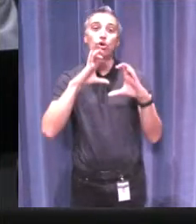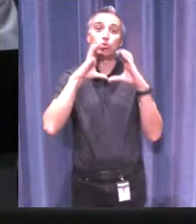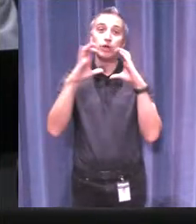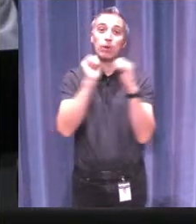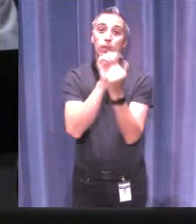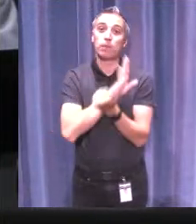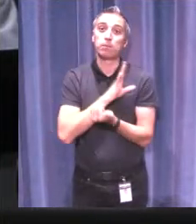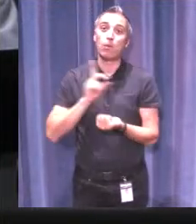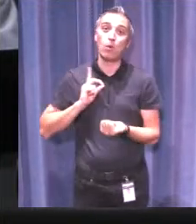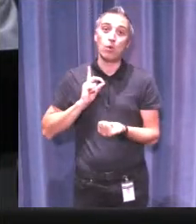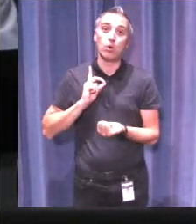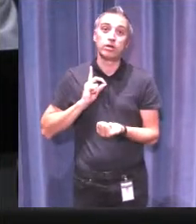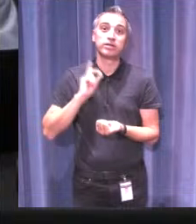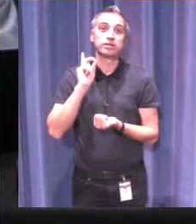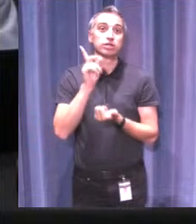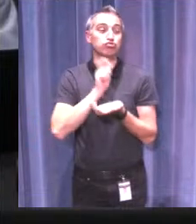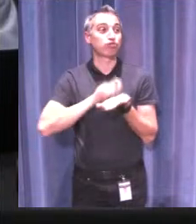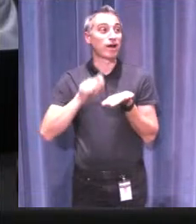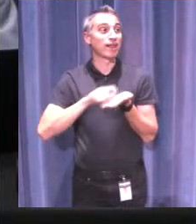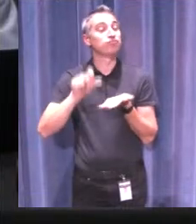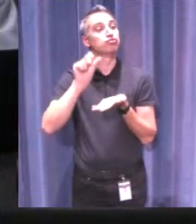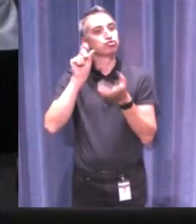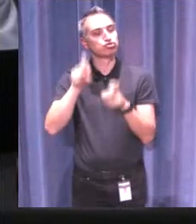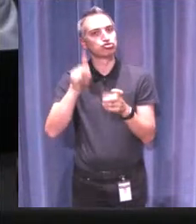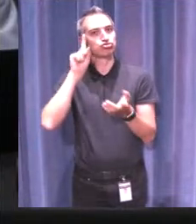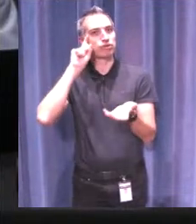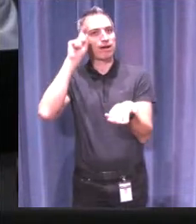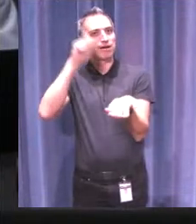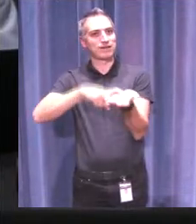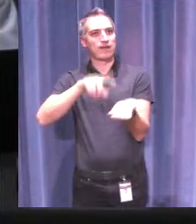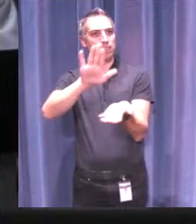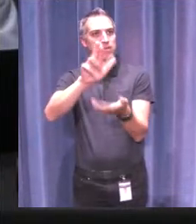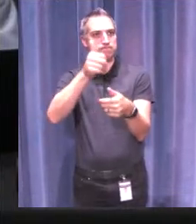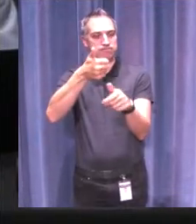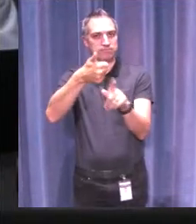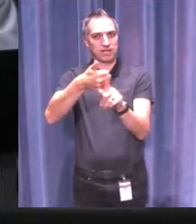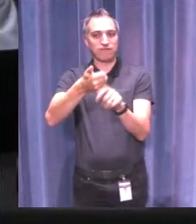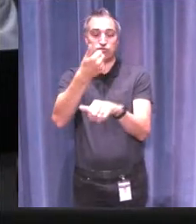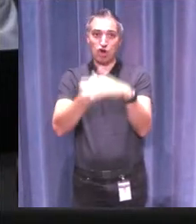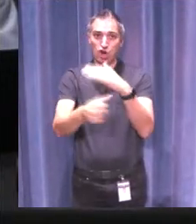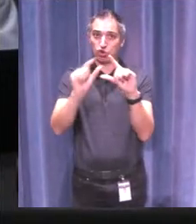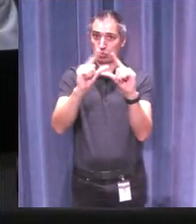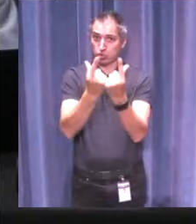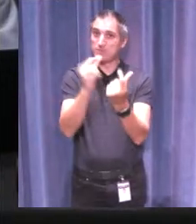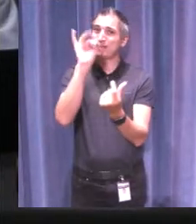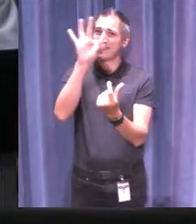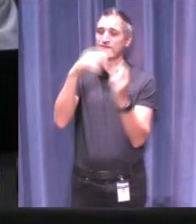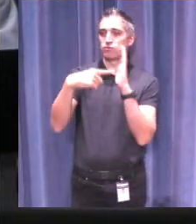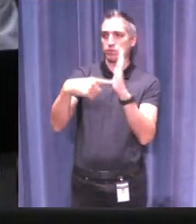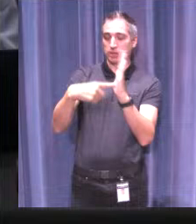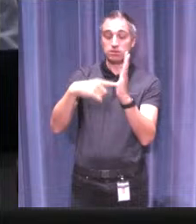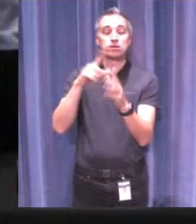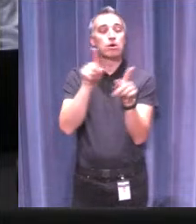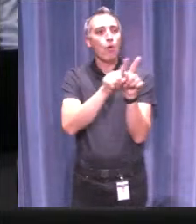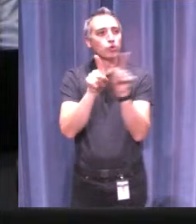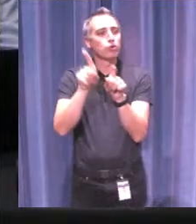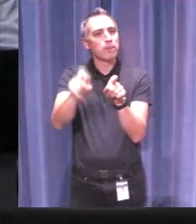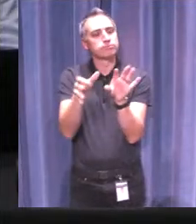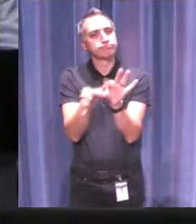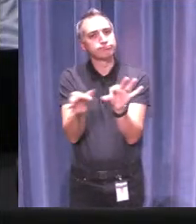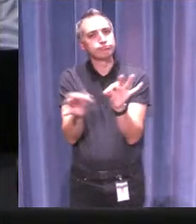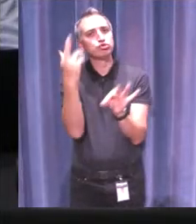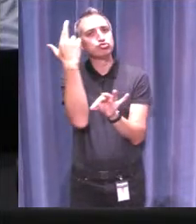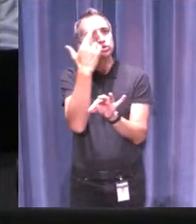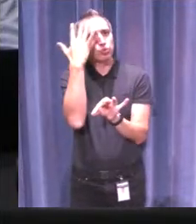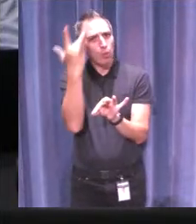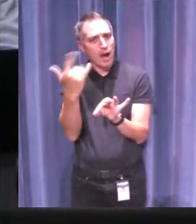with the board in writing shall identify themselves or the group they represent, if any. They must also state the reason for addressing